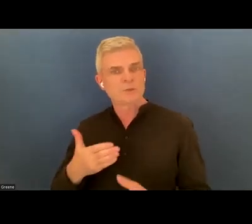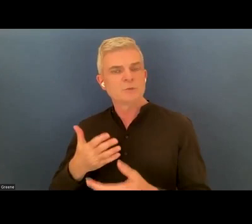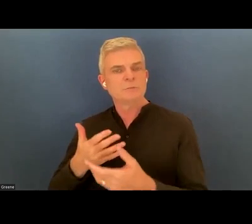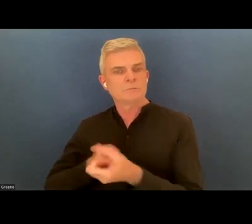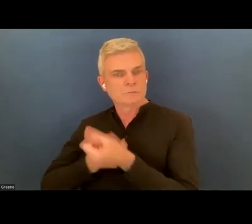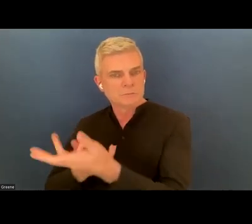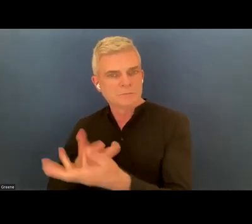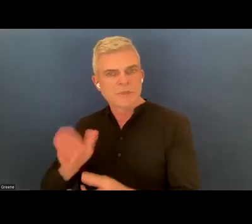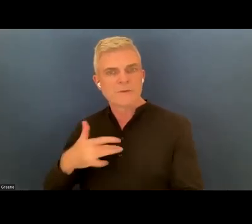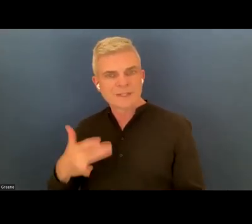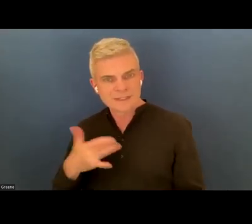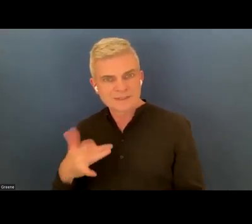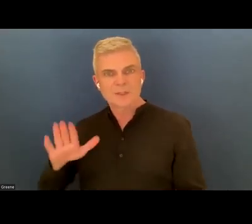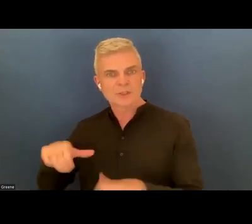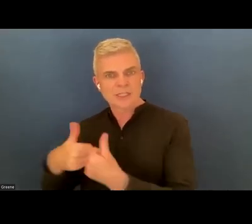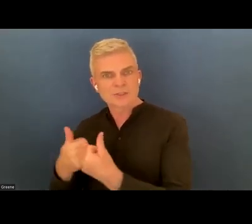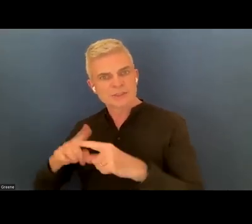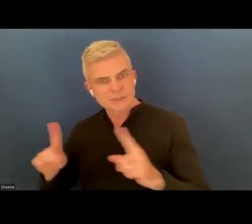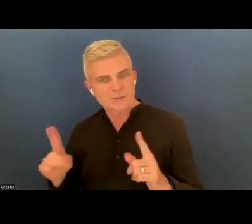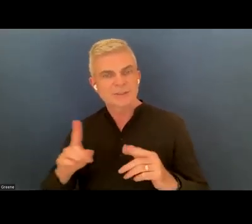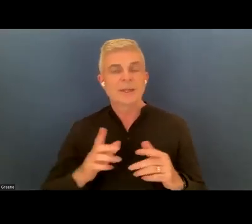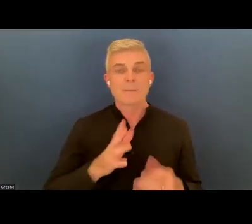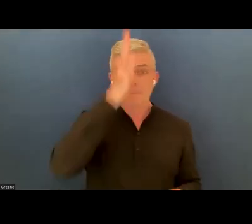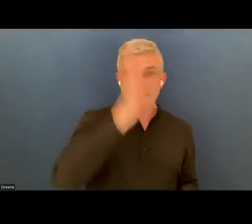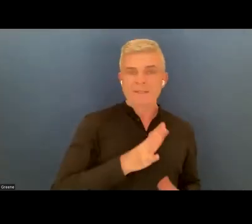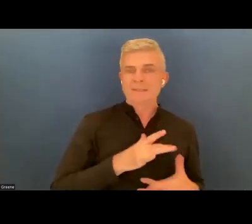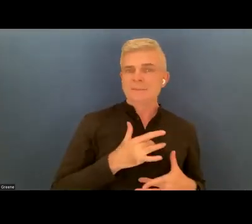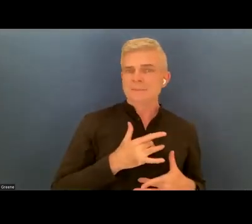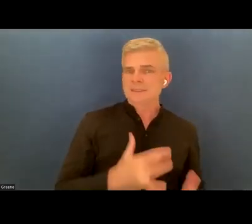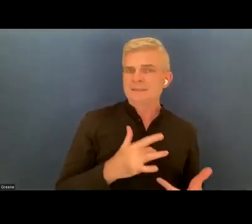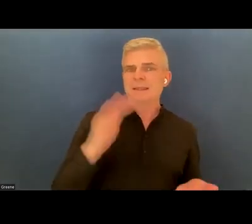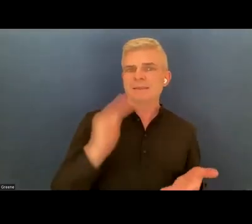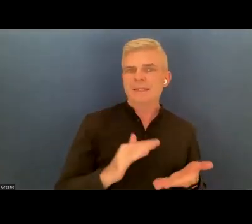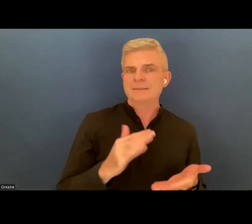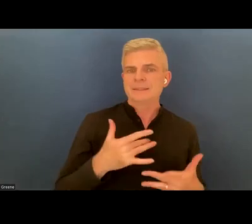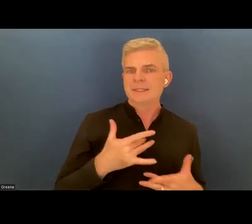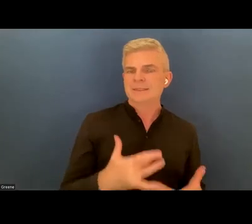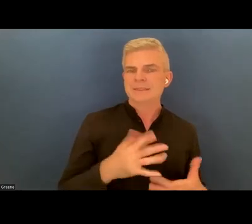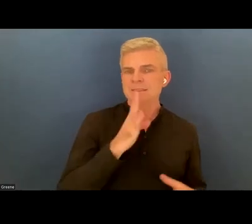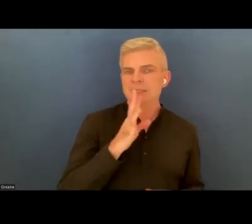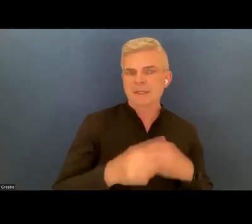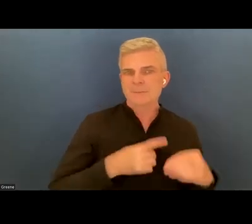very differently, while men are less likely to speak up about their mental health struggles and often